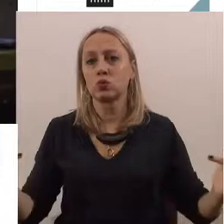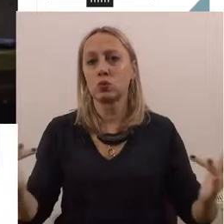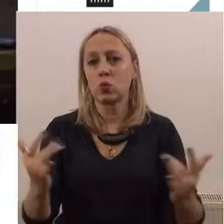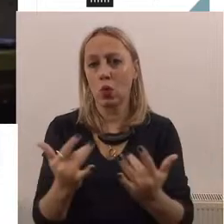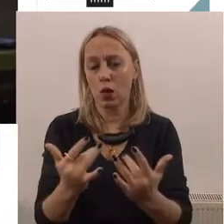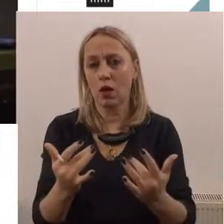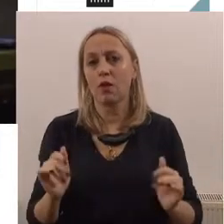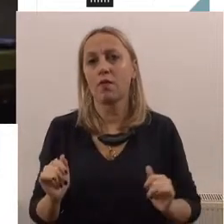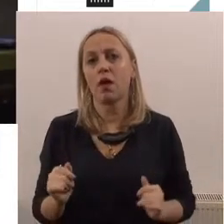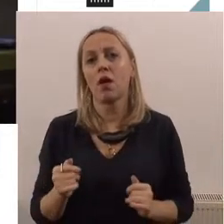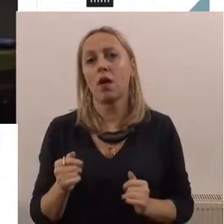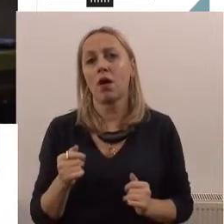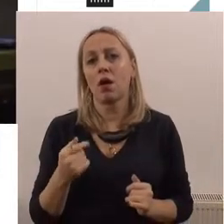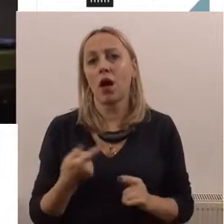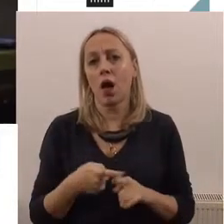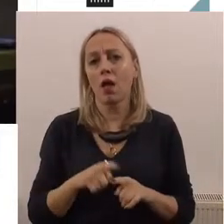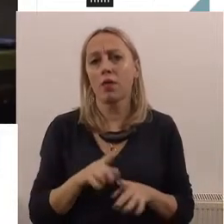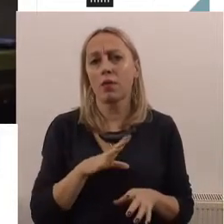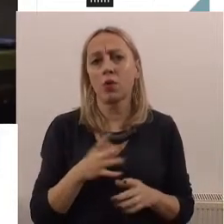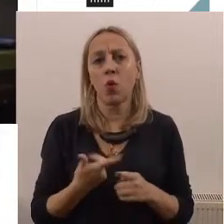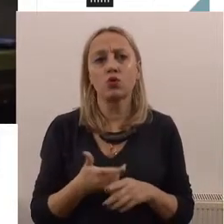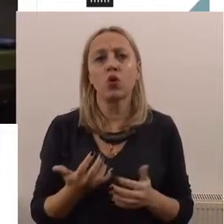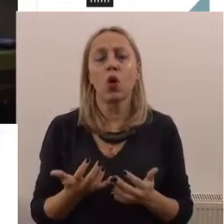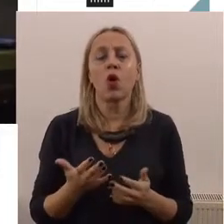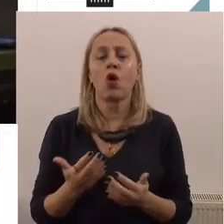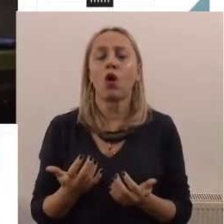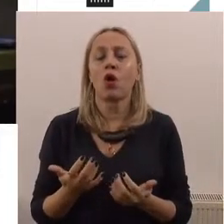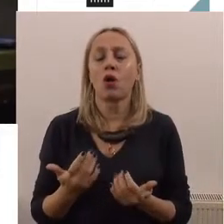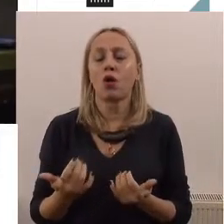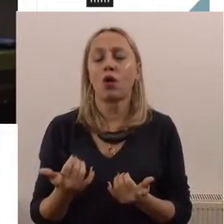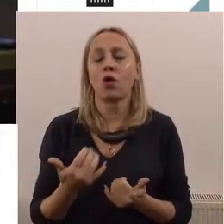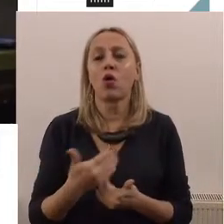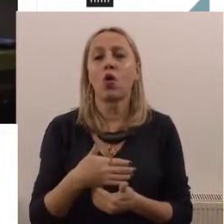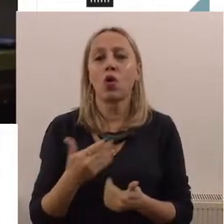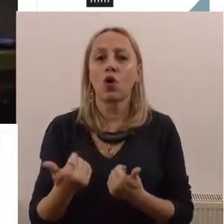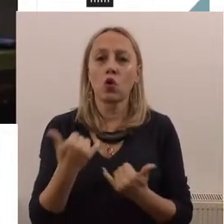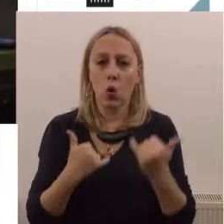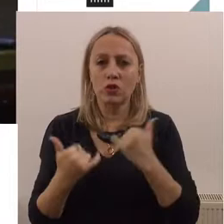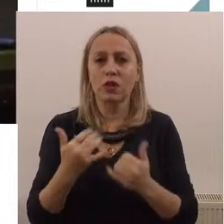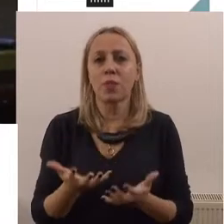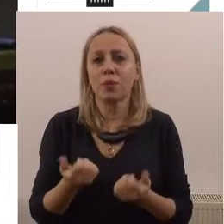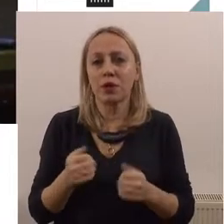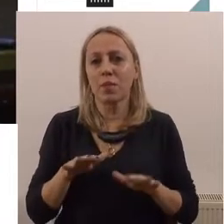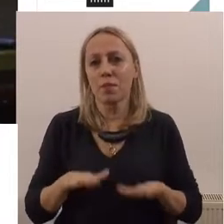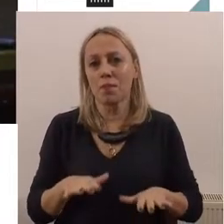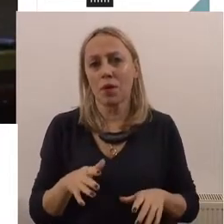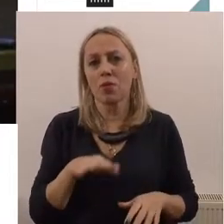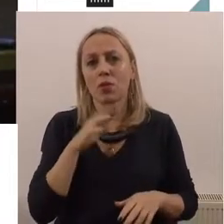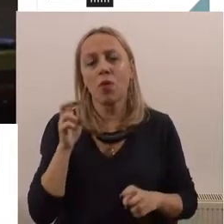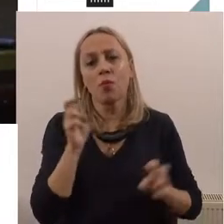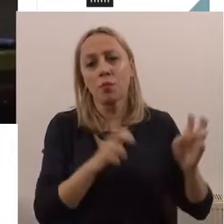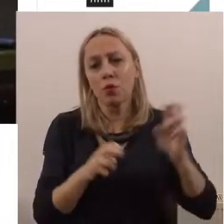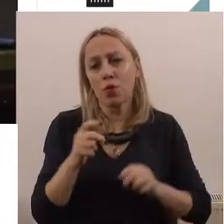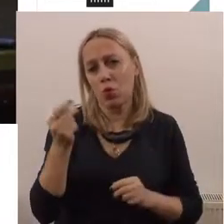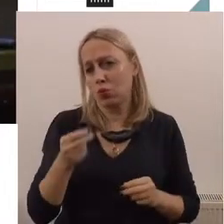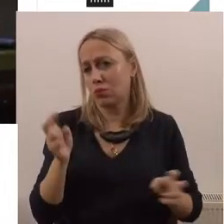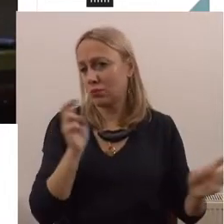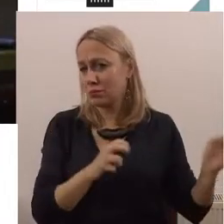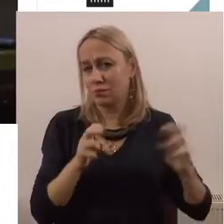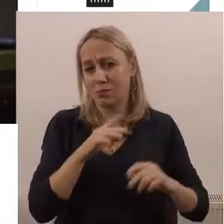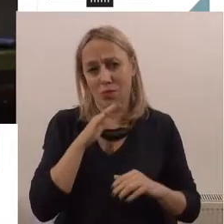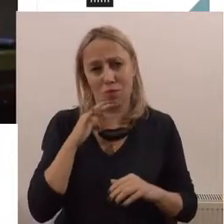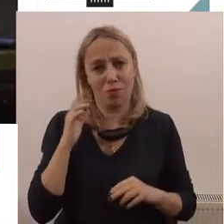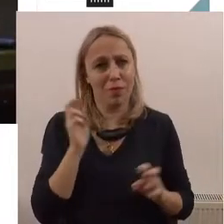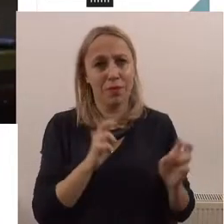table in the dining area with lots of chairs around it. It's a very hospitable